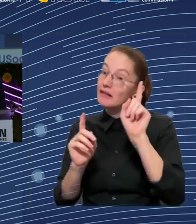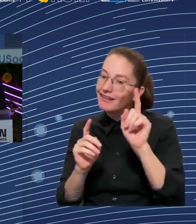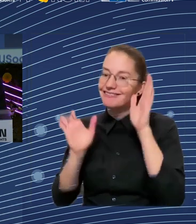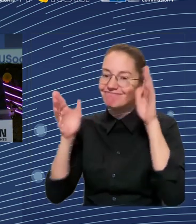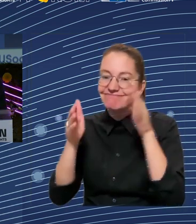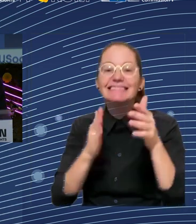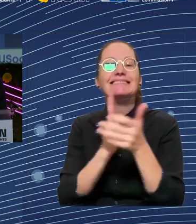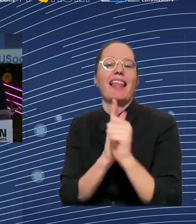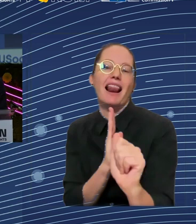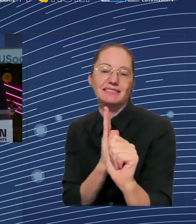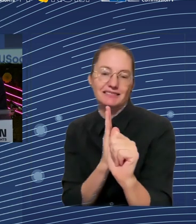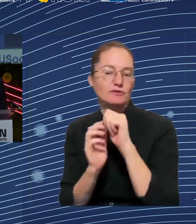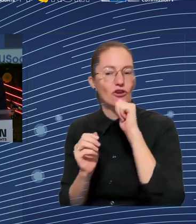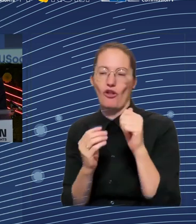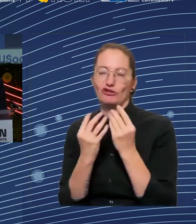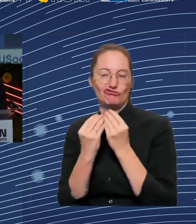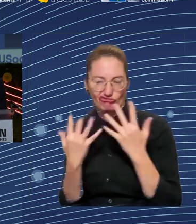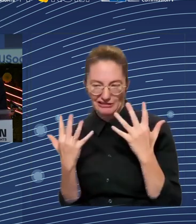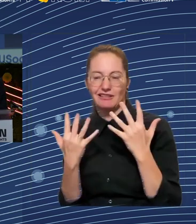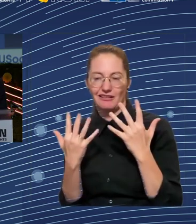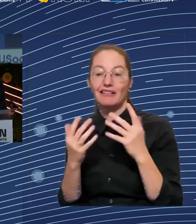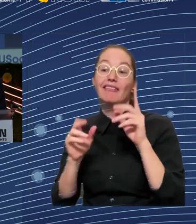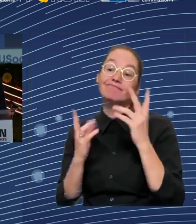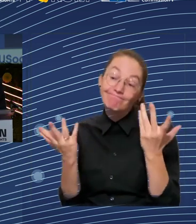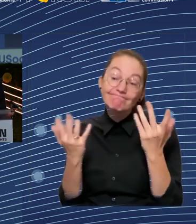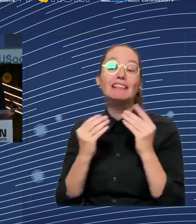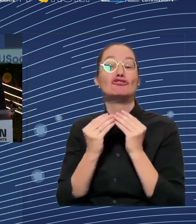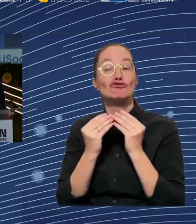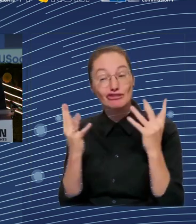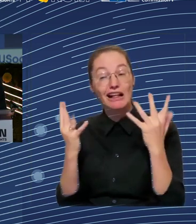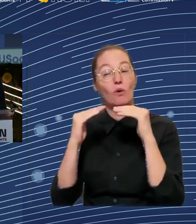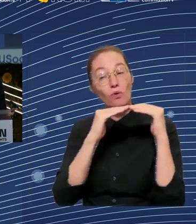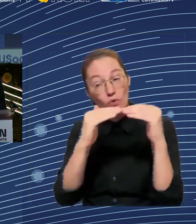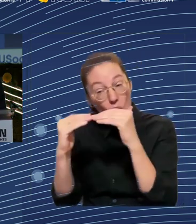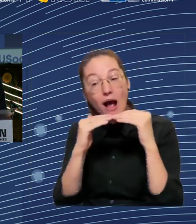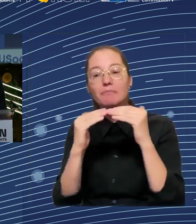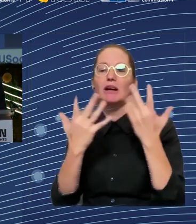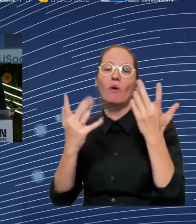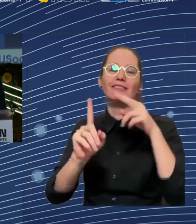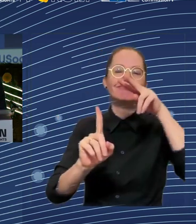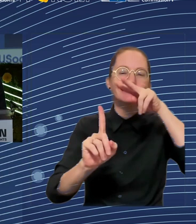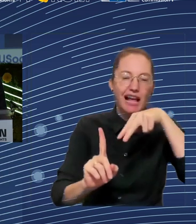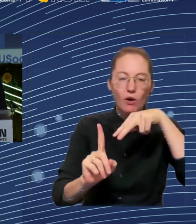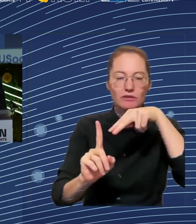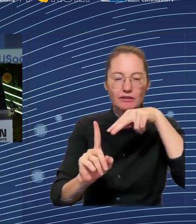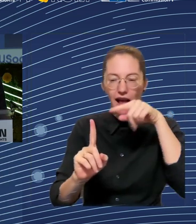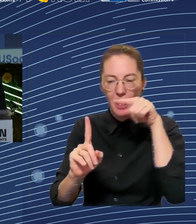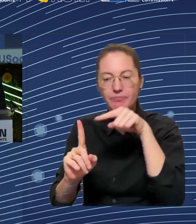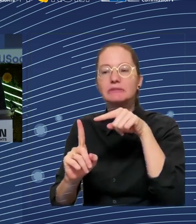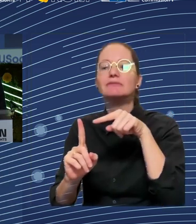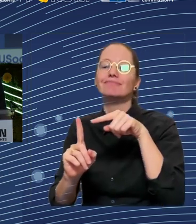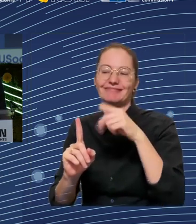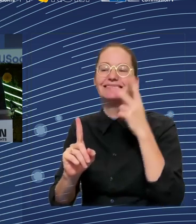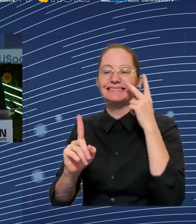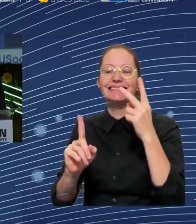relevant skills of young boys and girls, such as performance in maths or science, true, there are still some differences in favor of